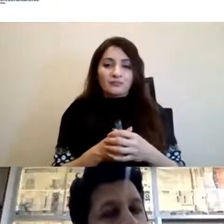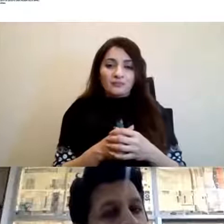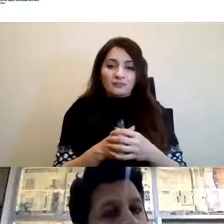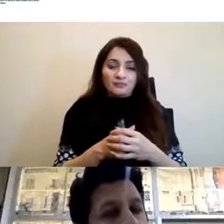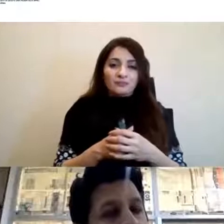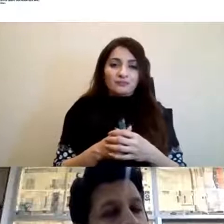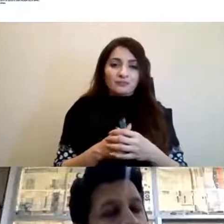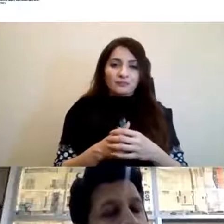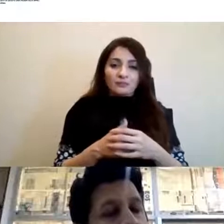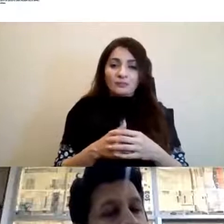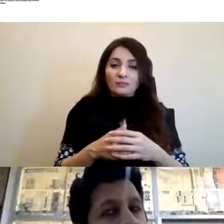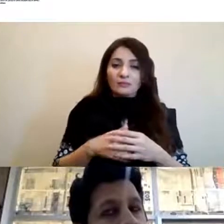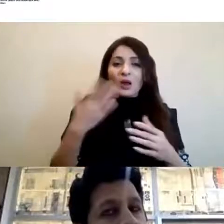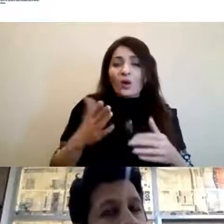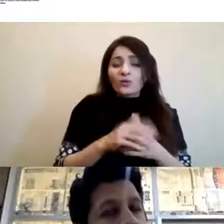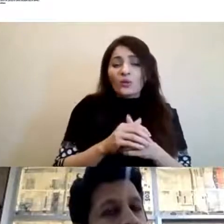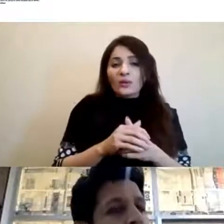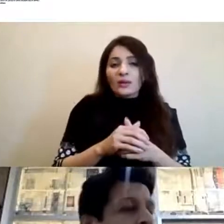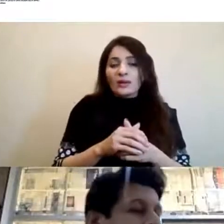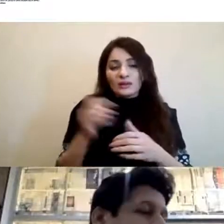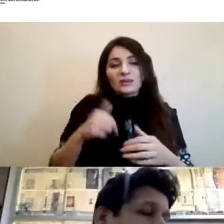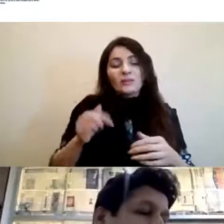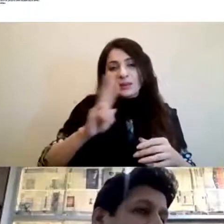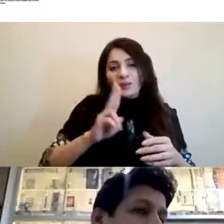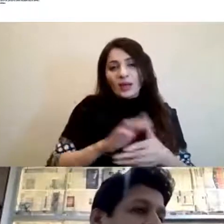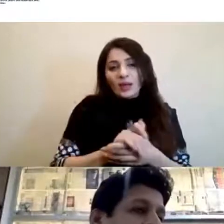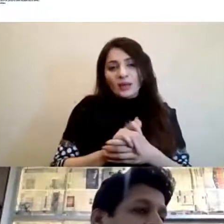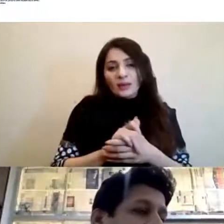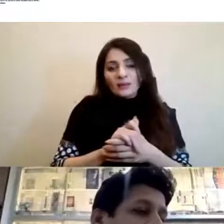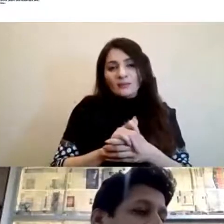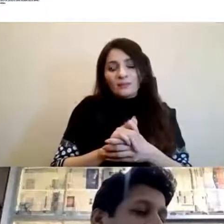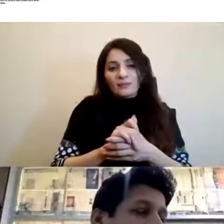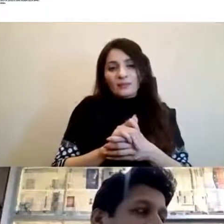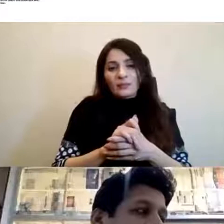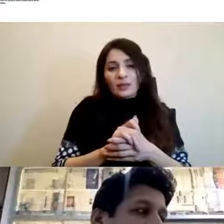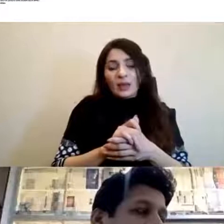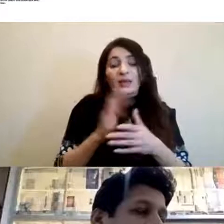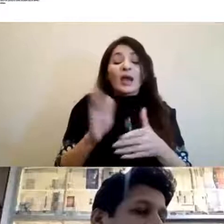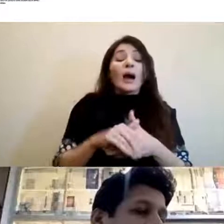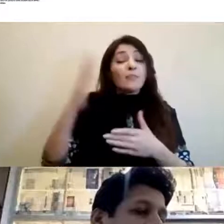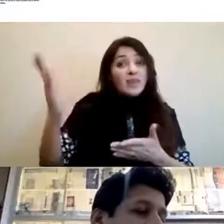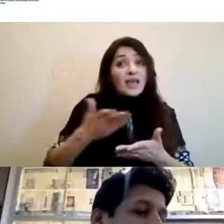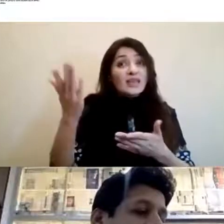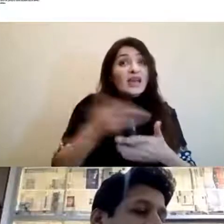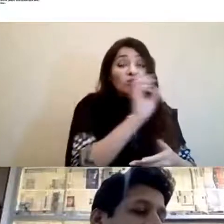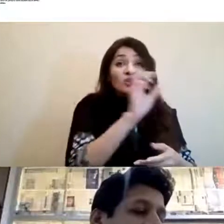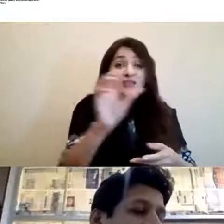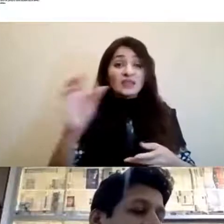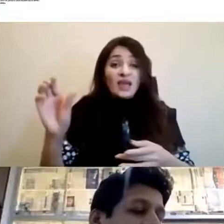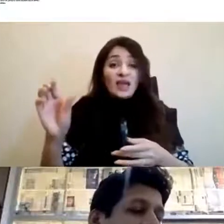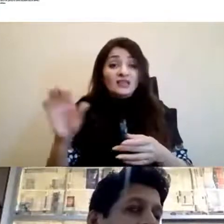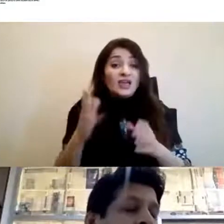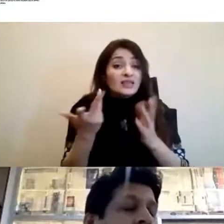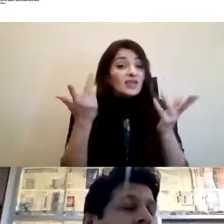benefits. And then, of course, as I mentioned, we want to promote and support initiatives like Teach Access that promote